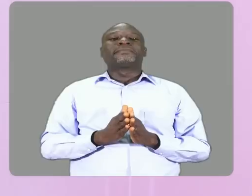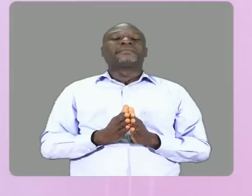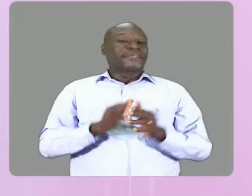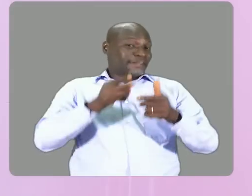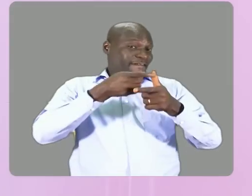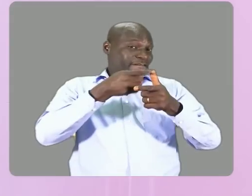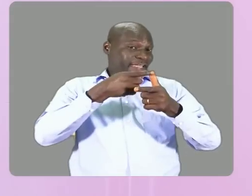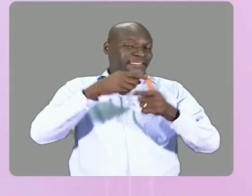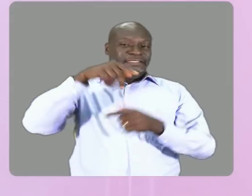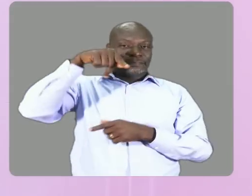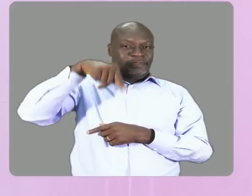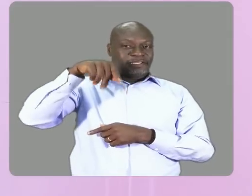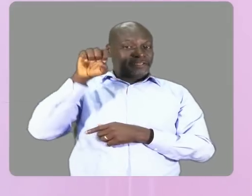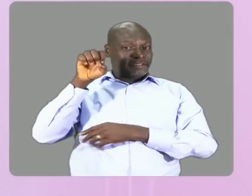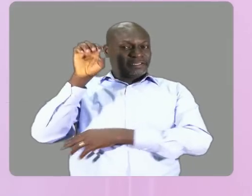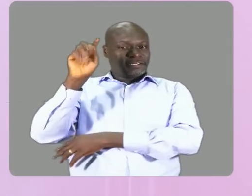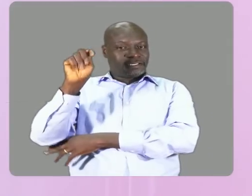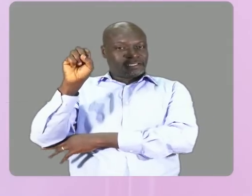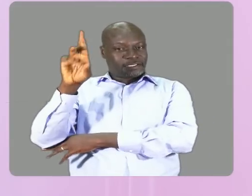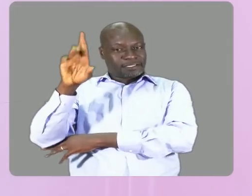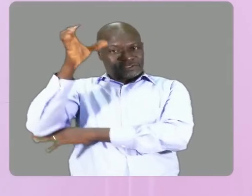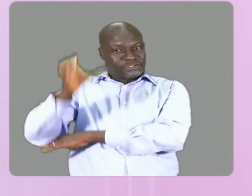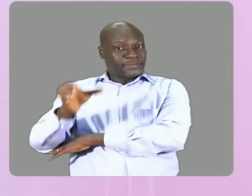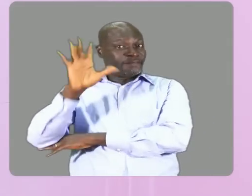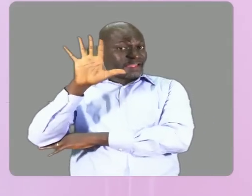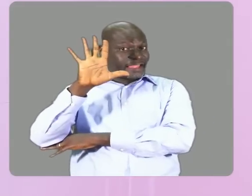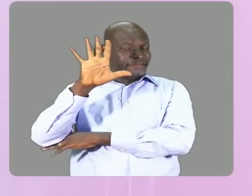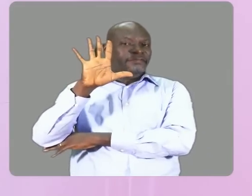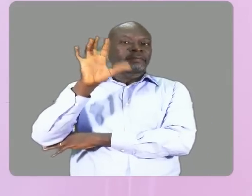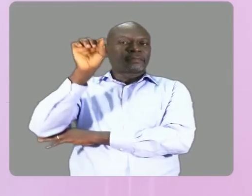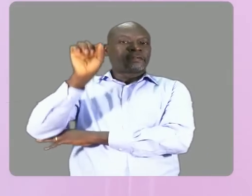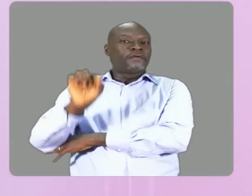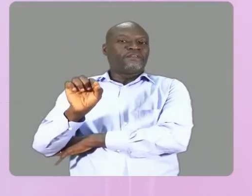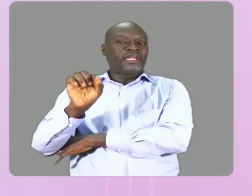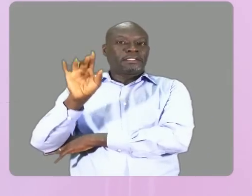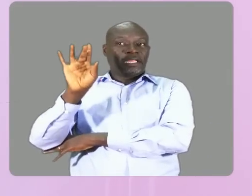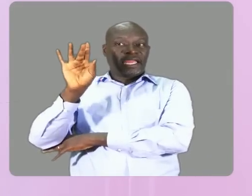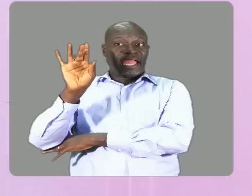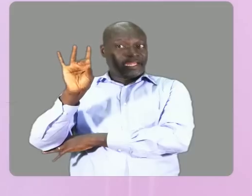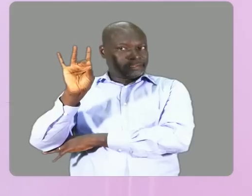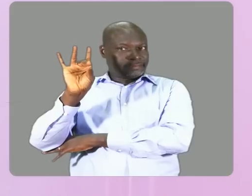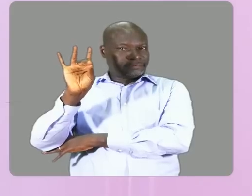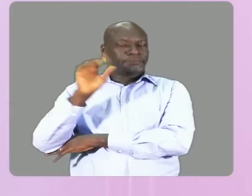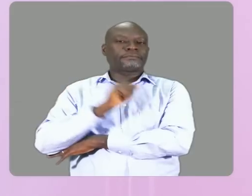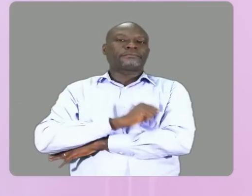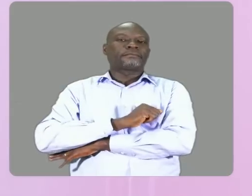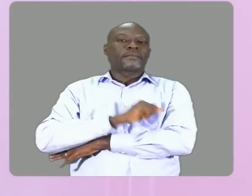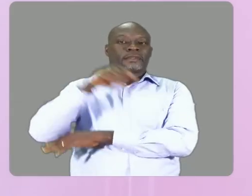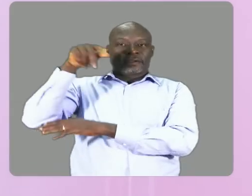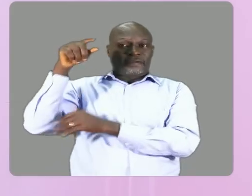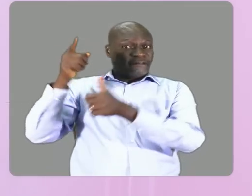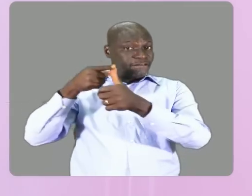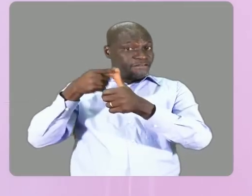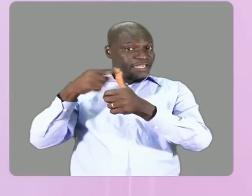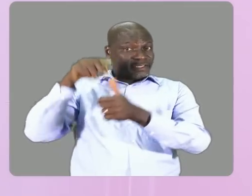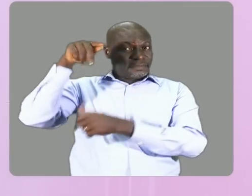First Peter chapter 5 verse number 8. Peter